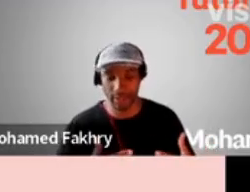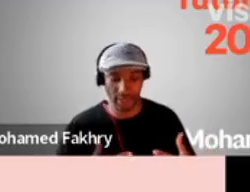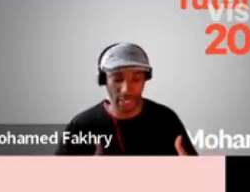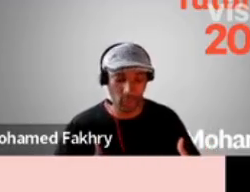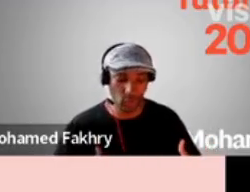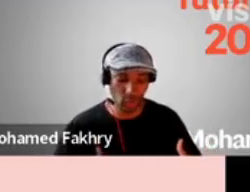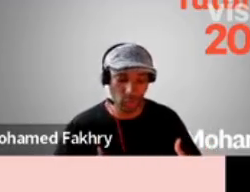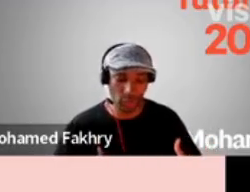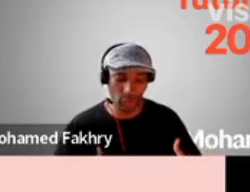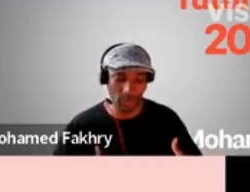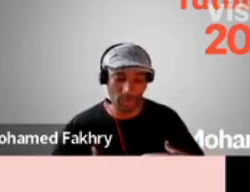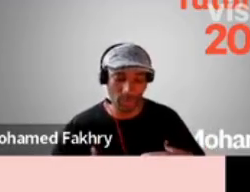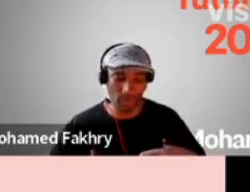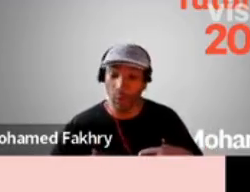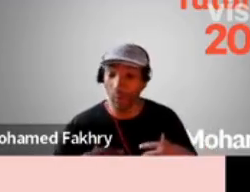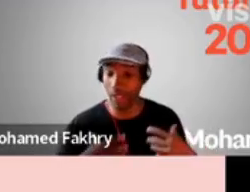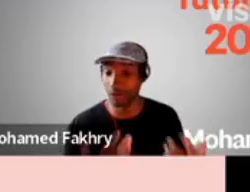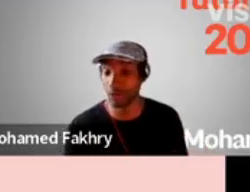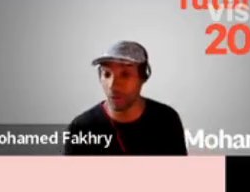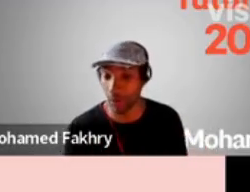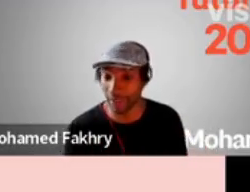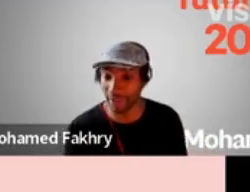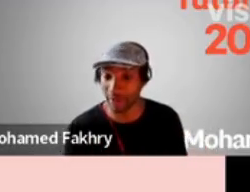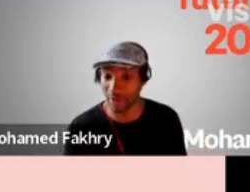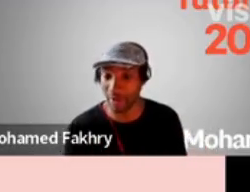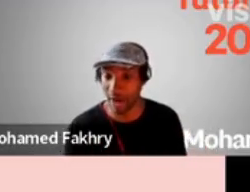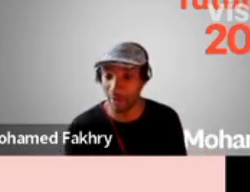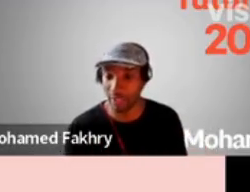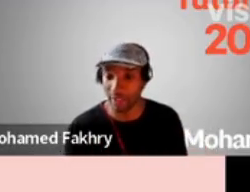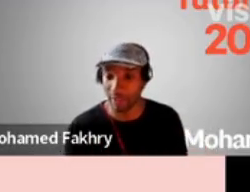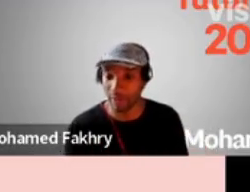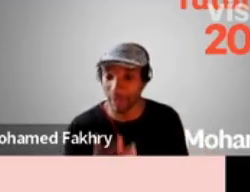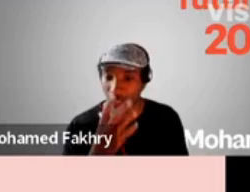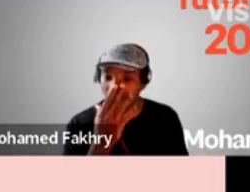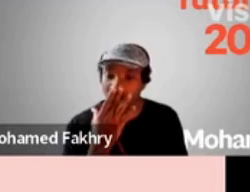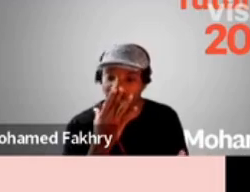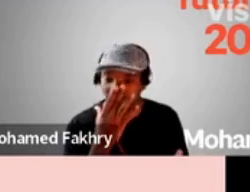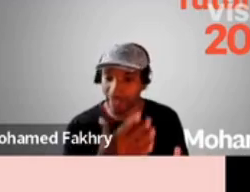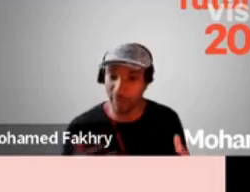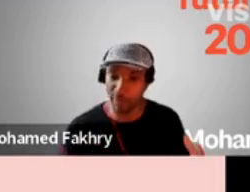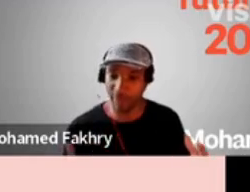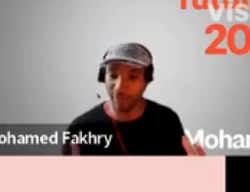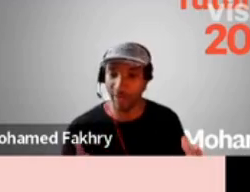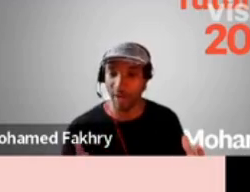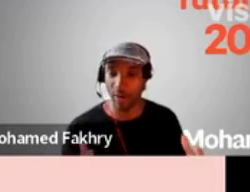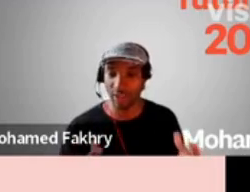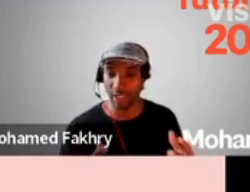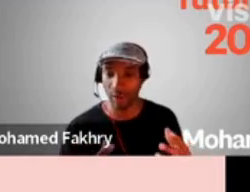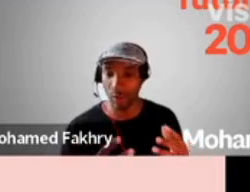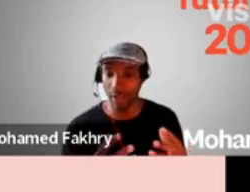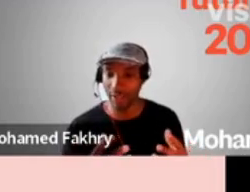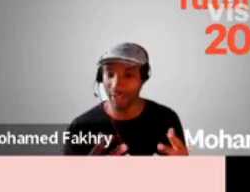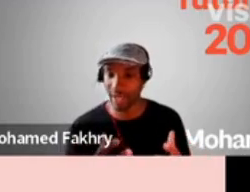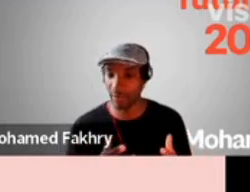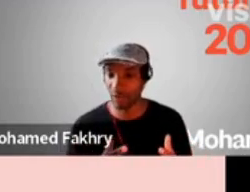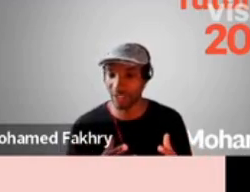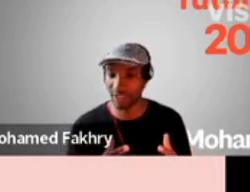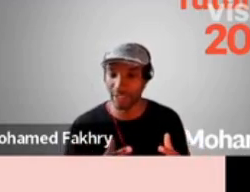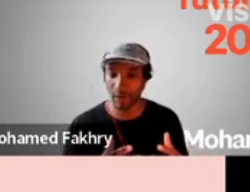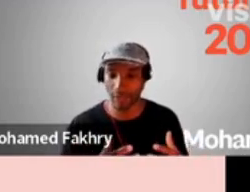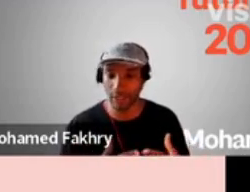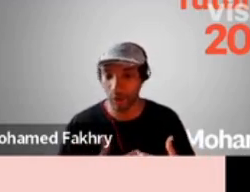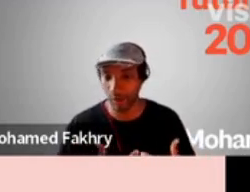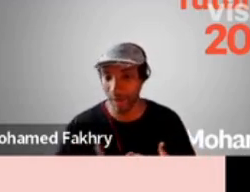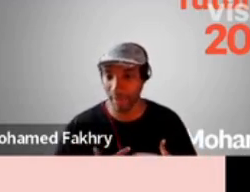doing it, you should be willing to do it somehow. And then it's a beautiful language, and the way it's approached